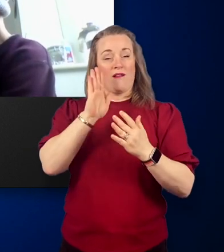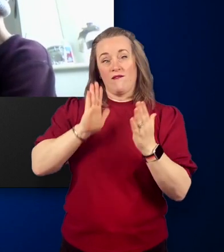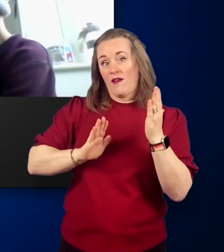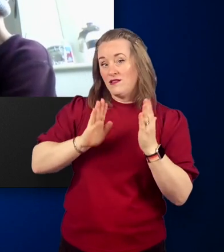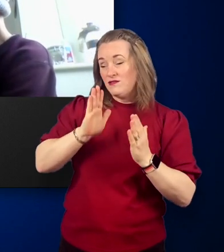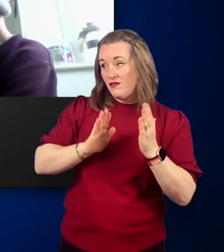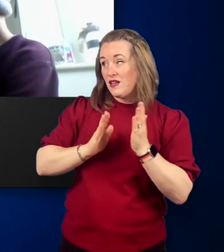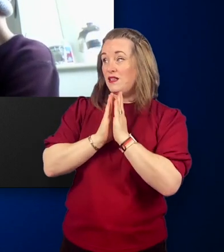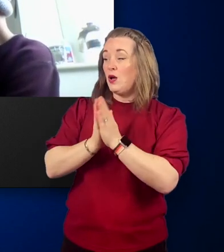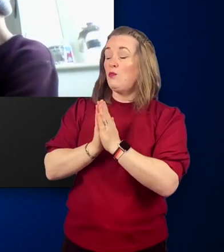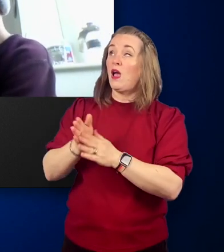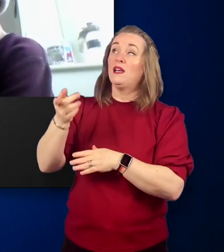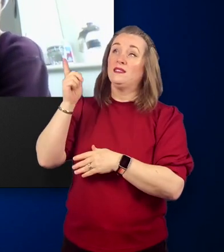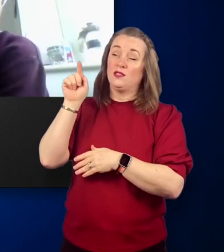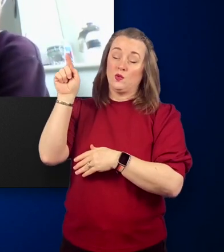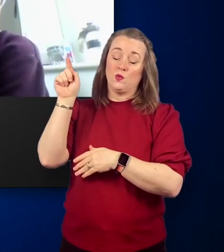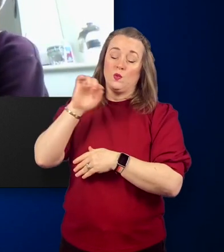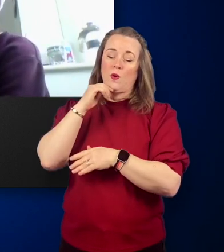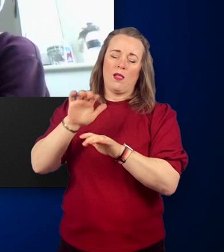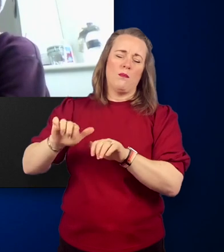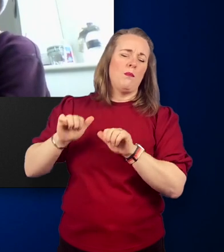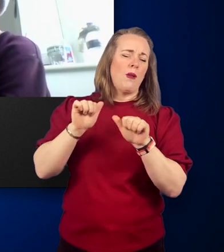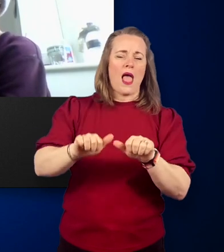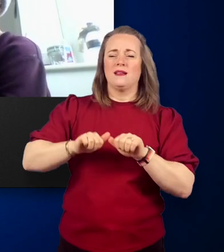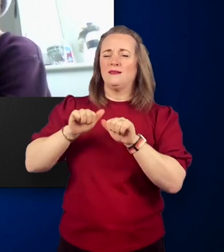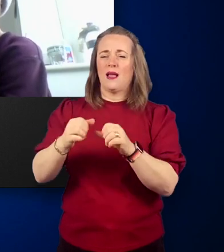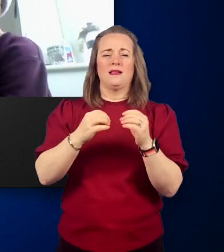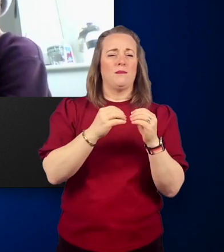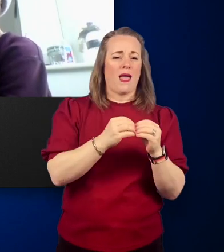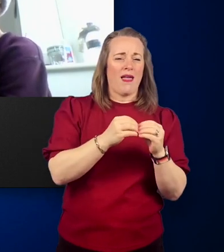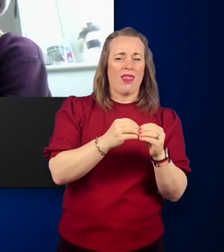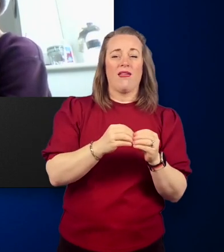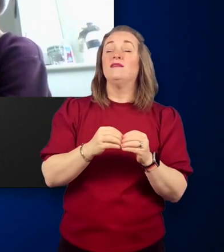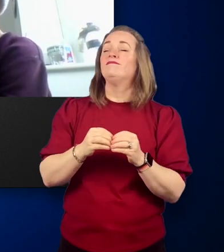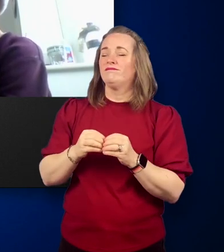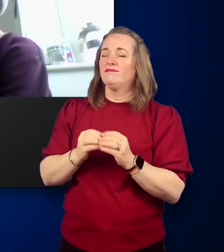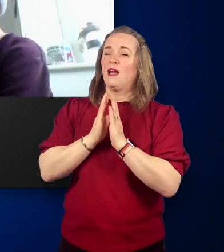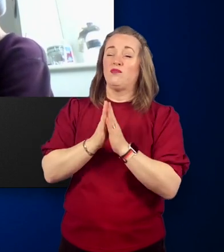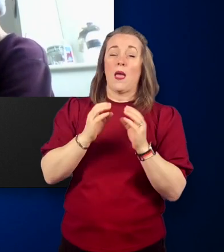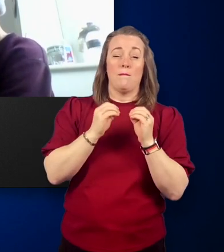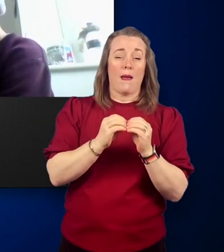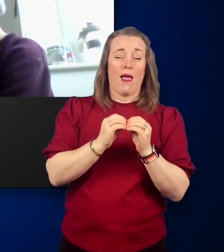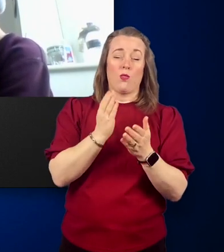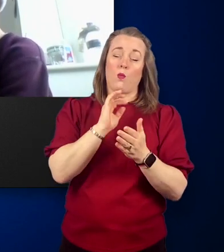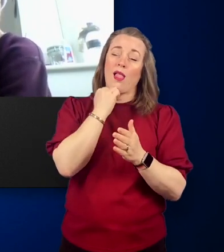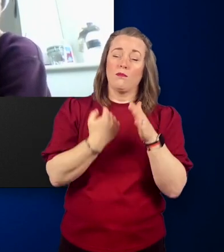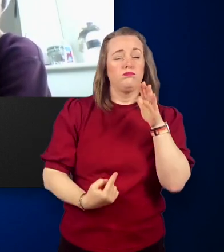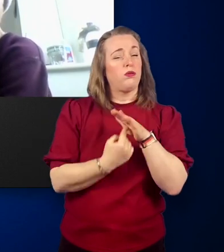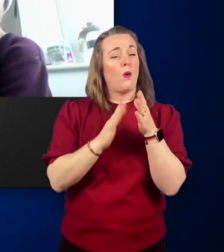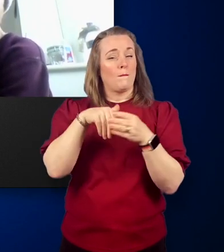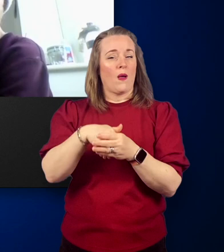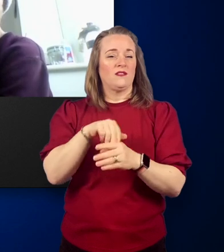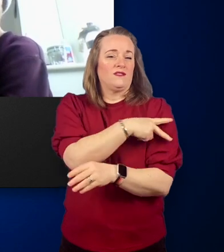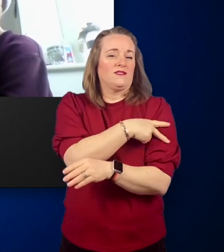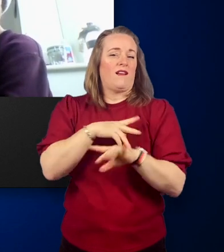that you will bless her, and I pray that she would play a key part in the staff team,